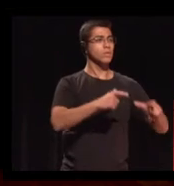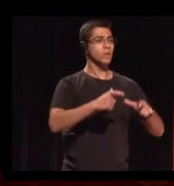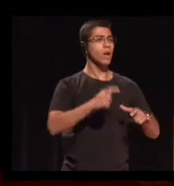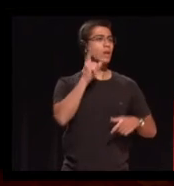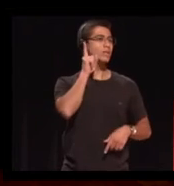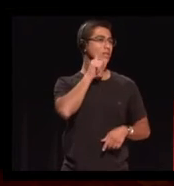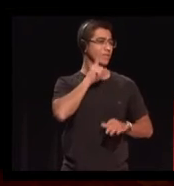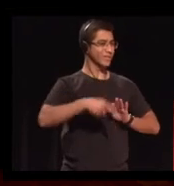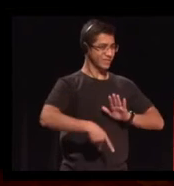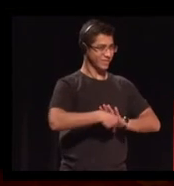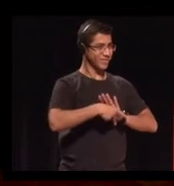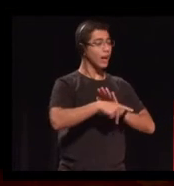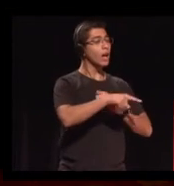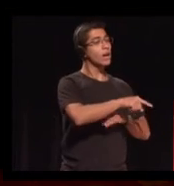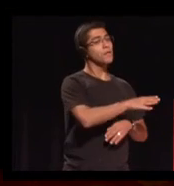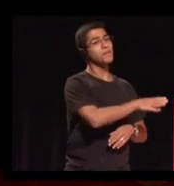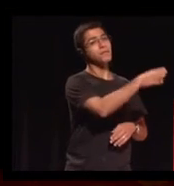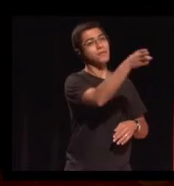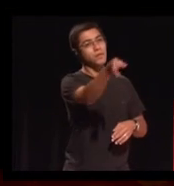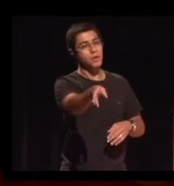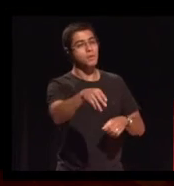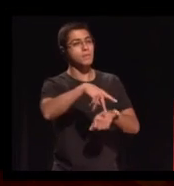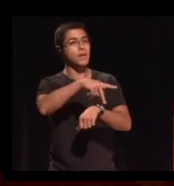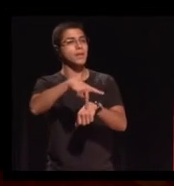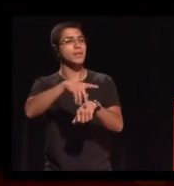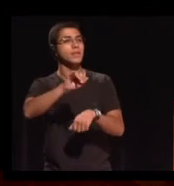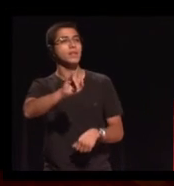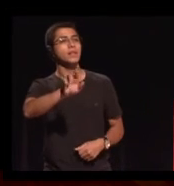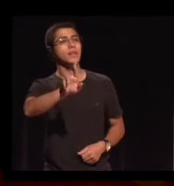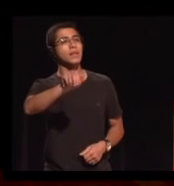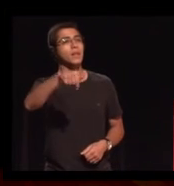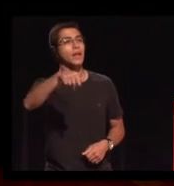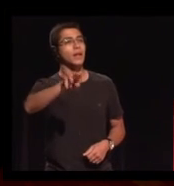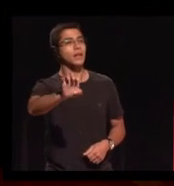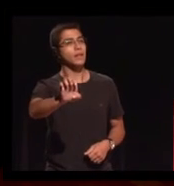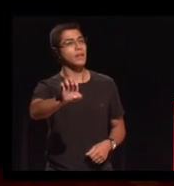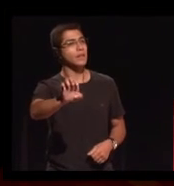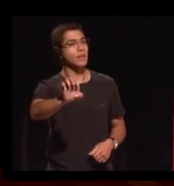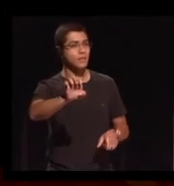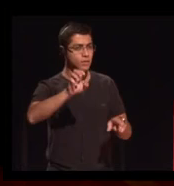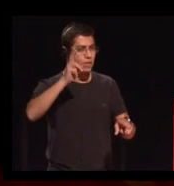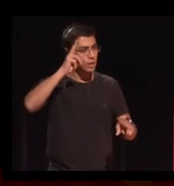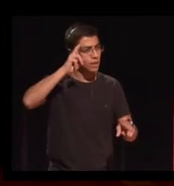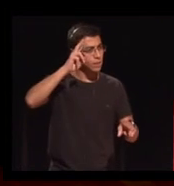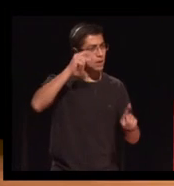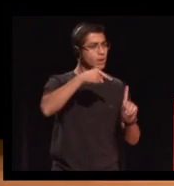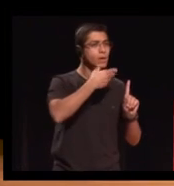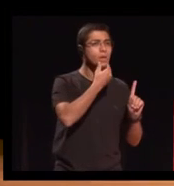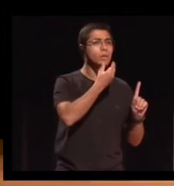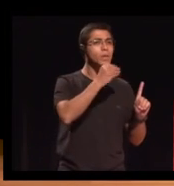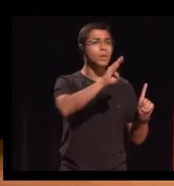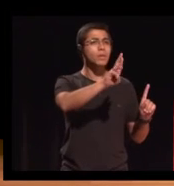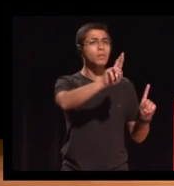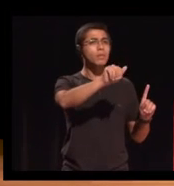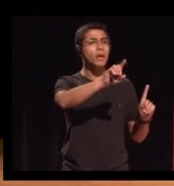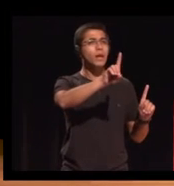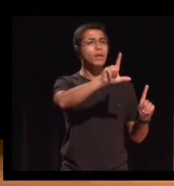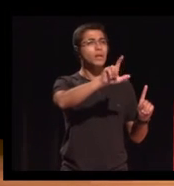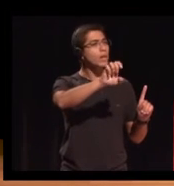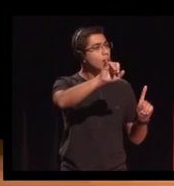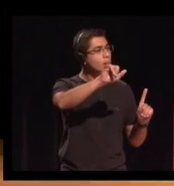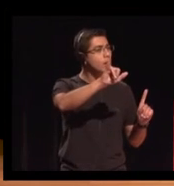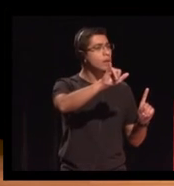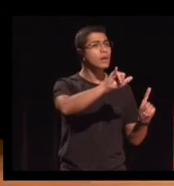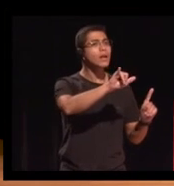Bradley Manning leaked hundreds of thousands of documents exposing war crimes of the US and leaked those documents